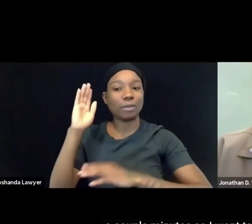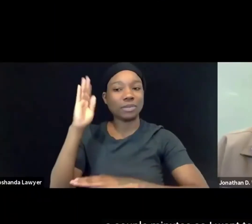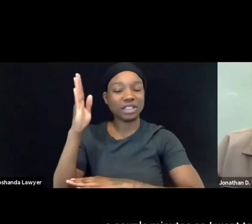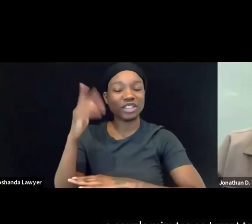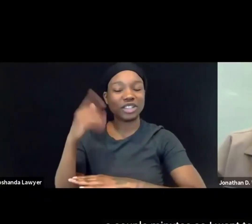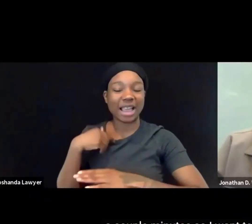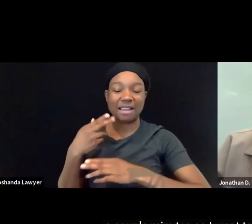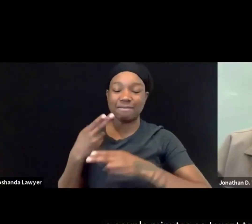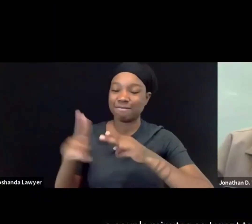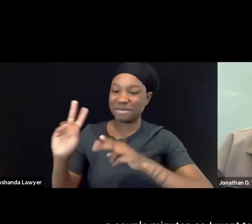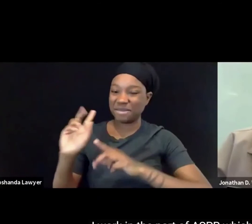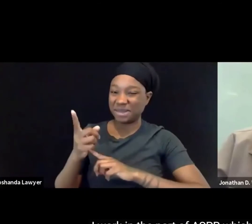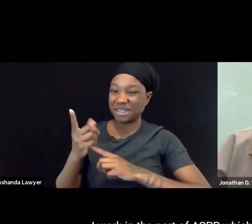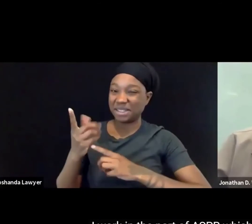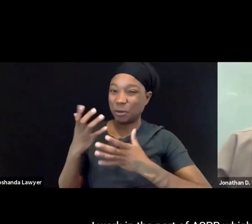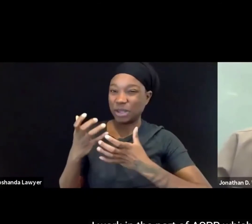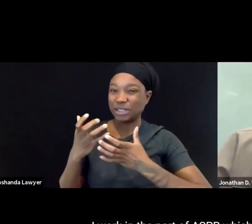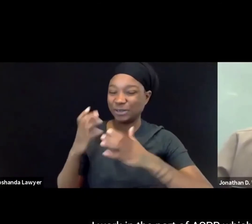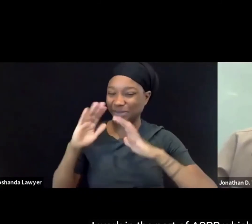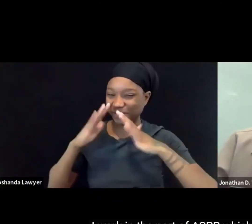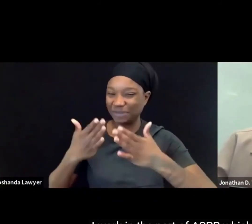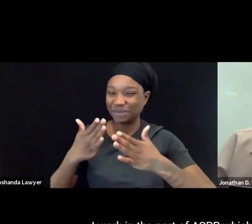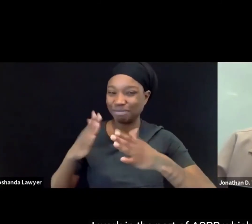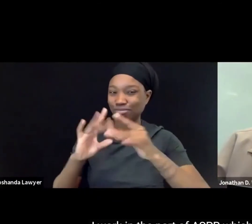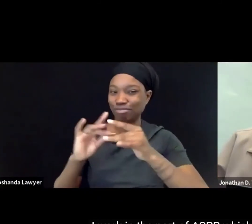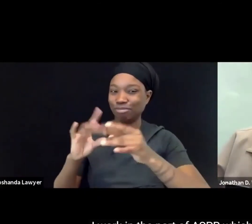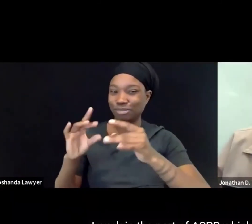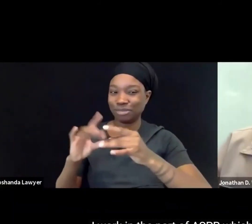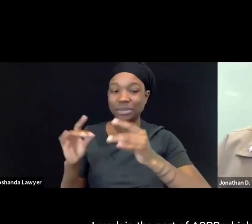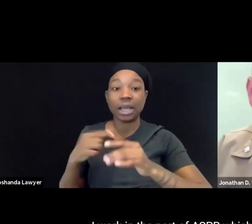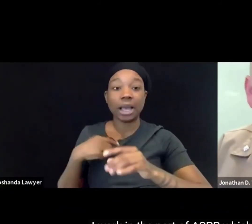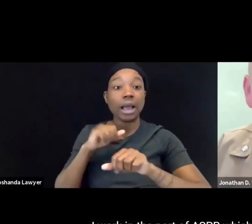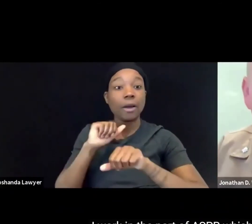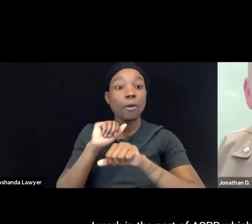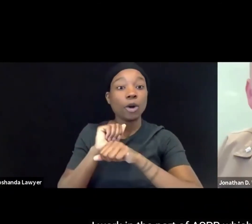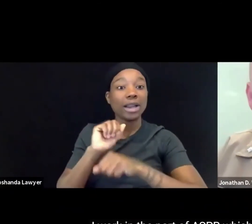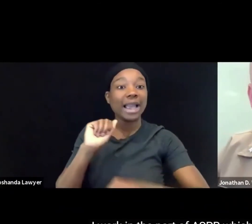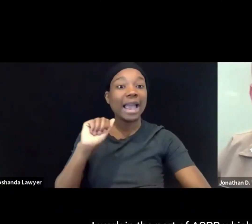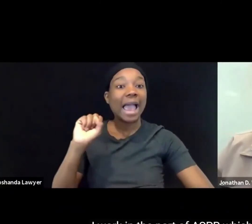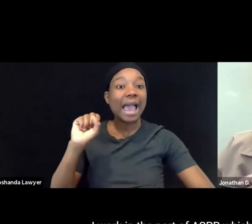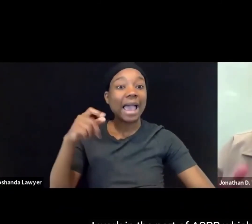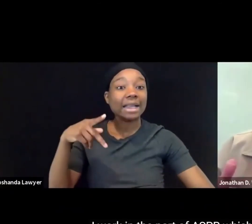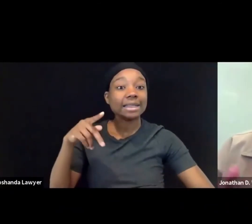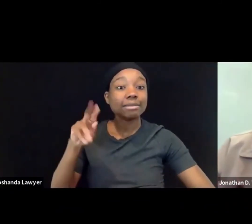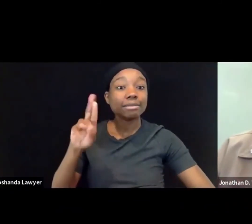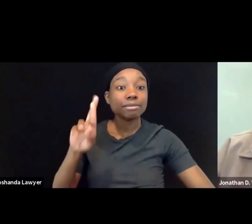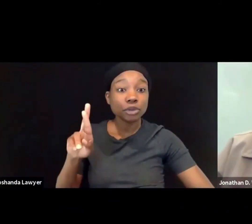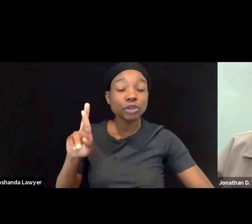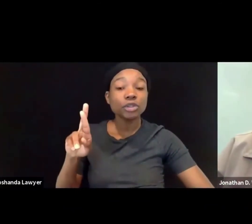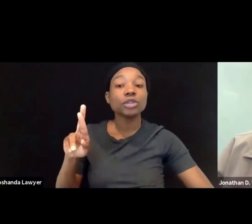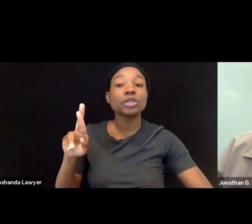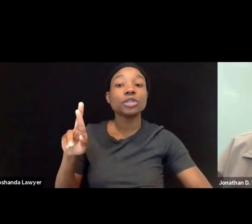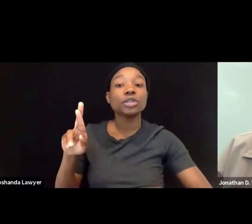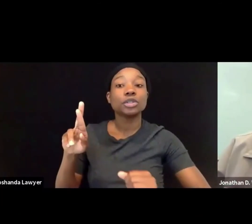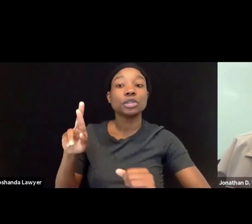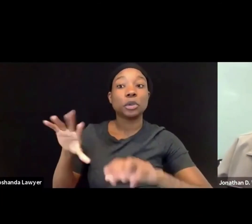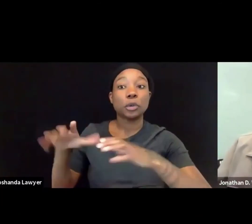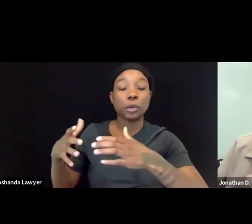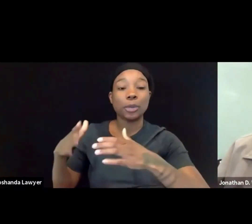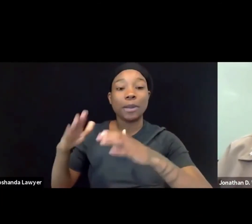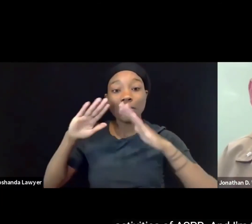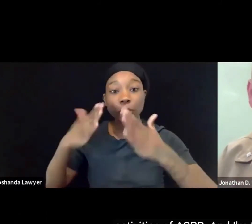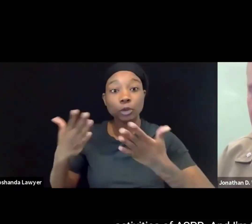sparingly. I work in the part of ASPR which handles response and recovery operations and the